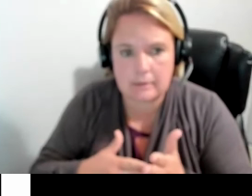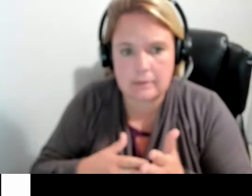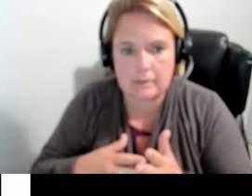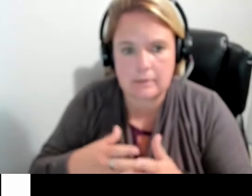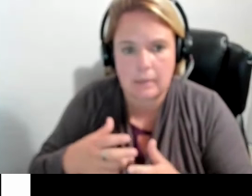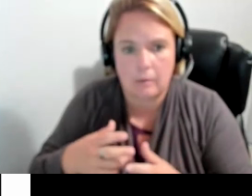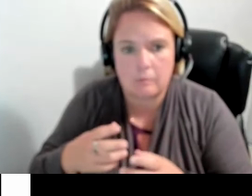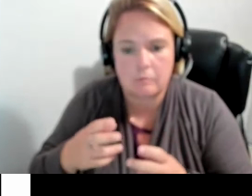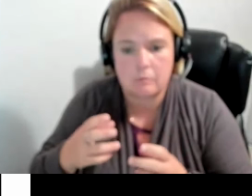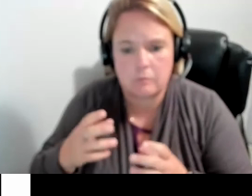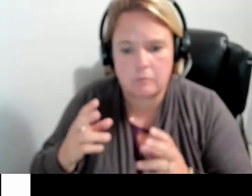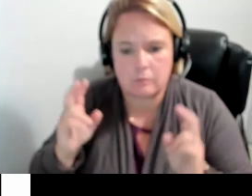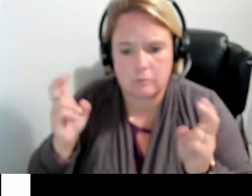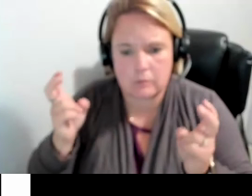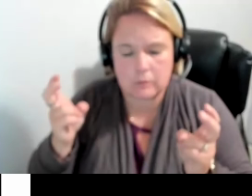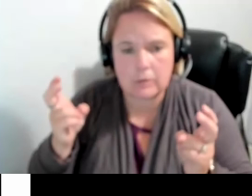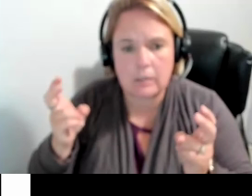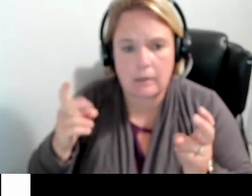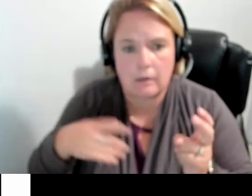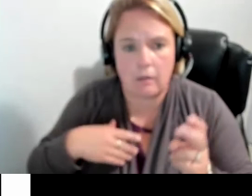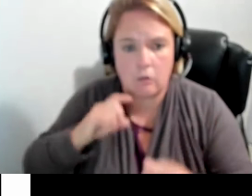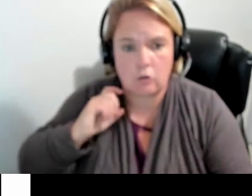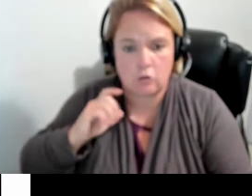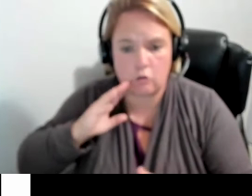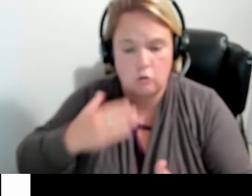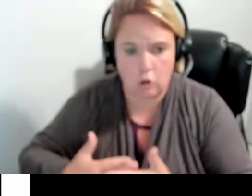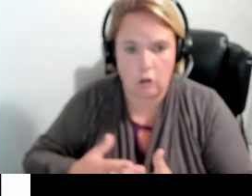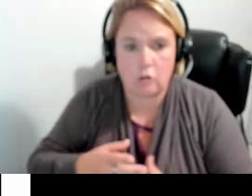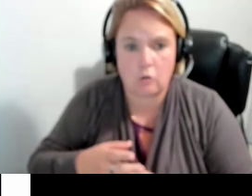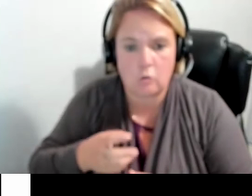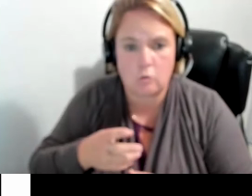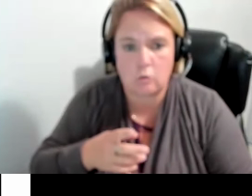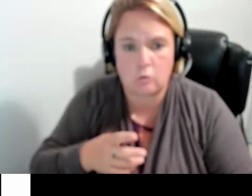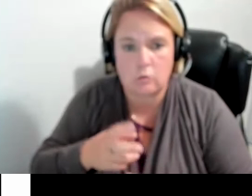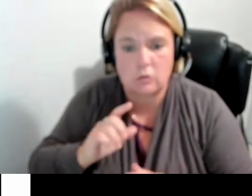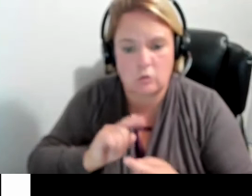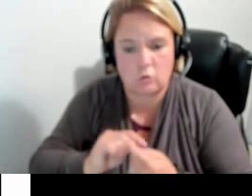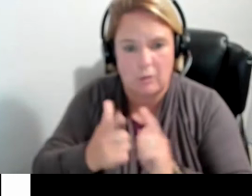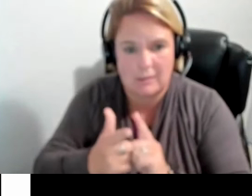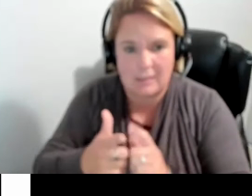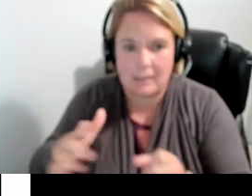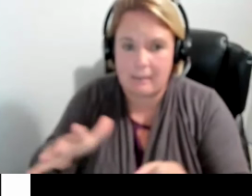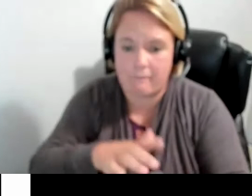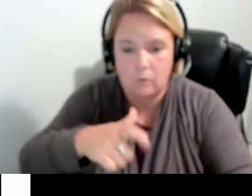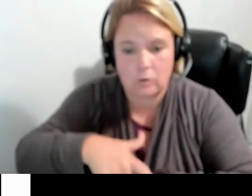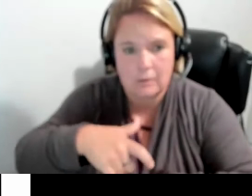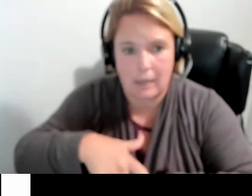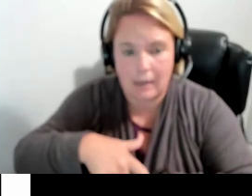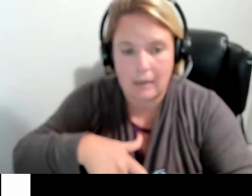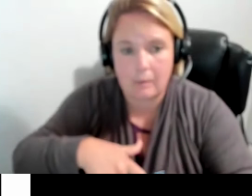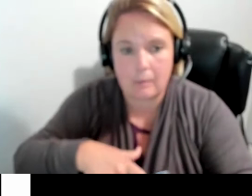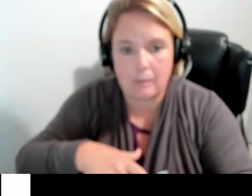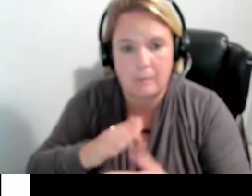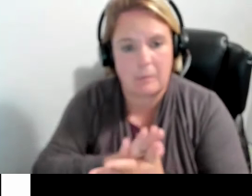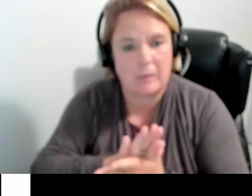to us and they have their daughter there translating for them the entire time. That person will struggle. I think what's really nice about our